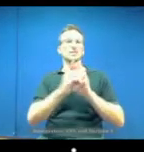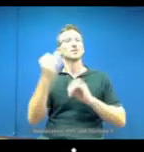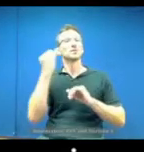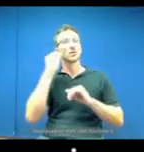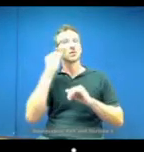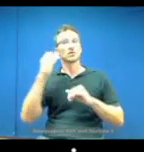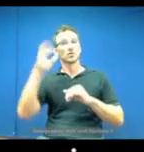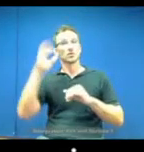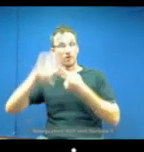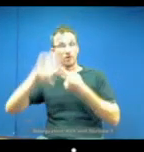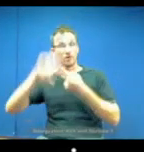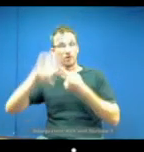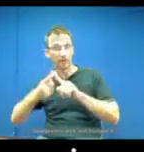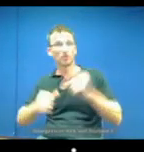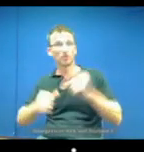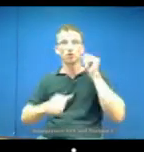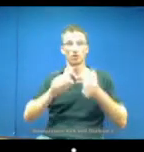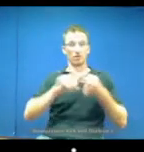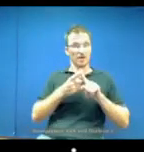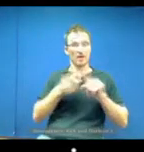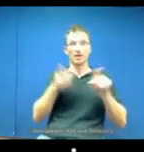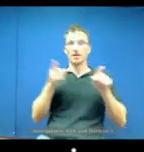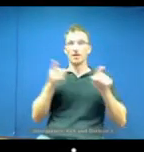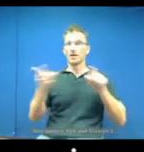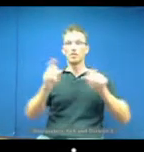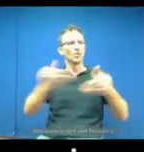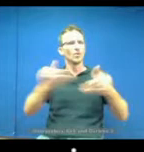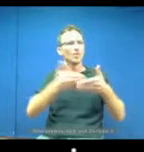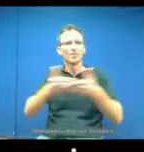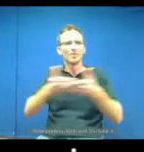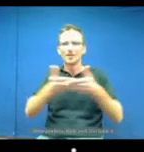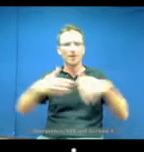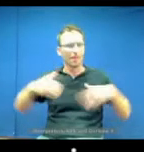you don't have a child in common with, or a neighbor,